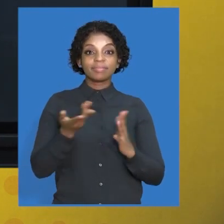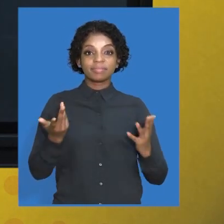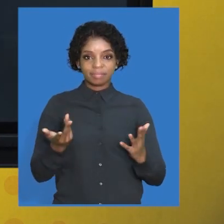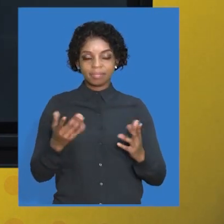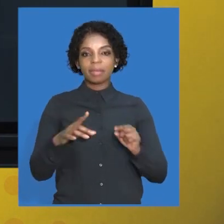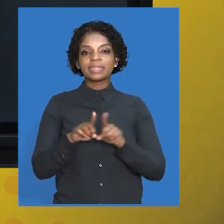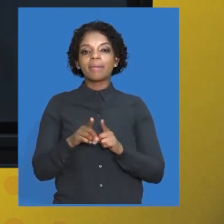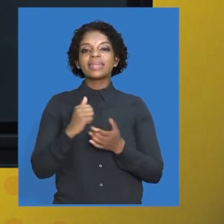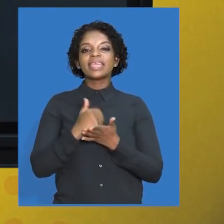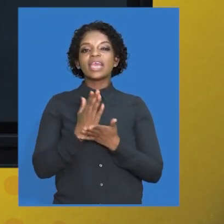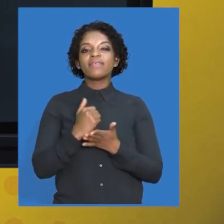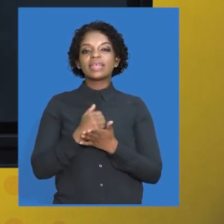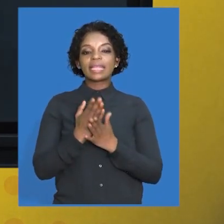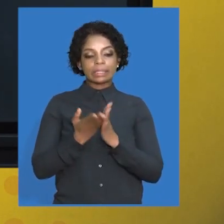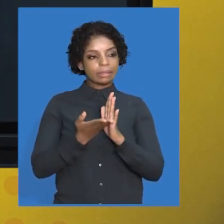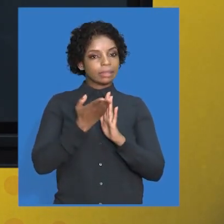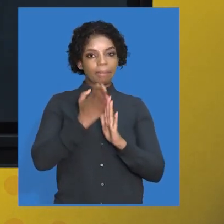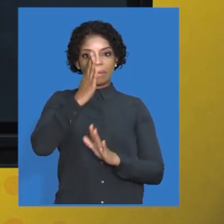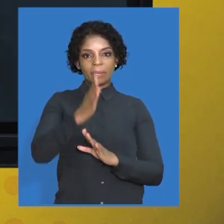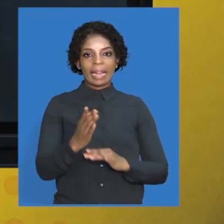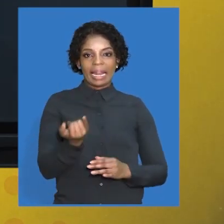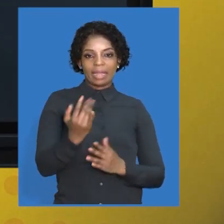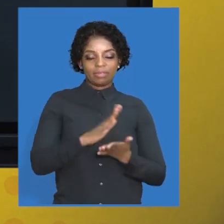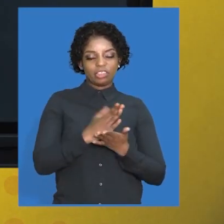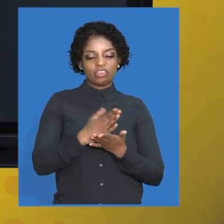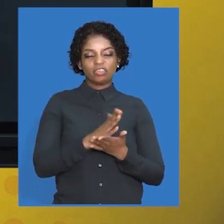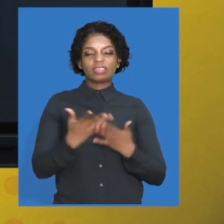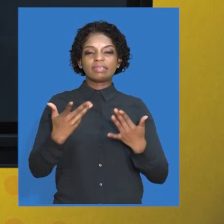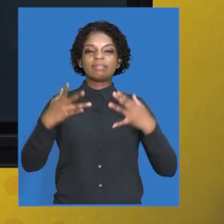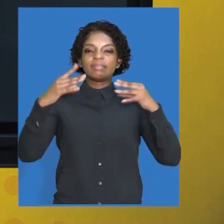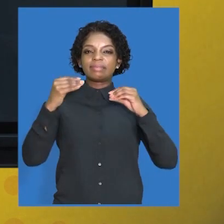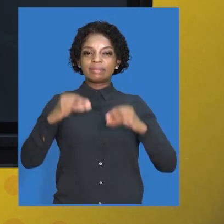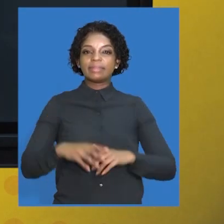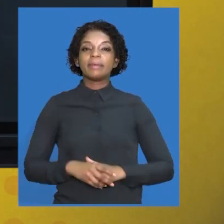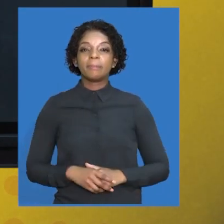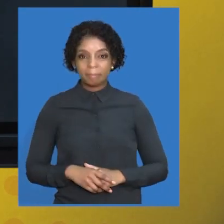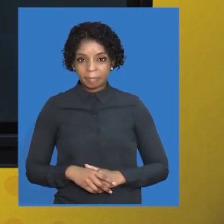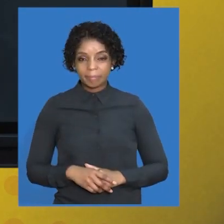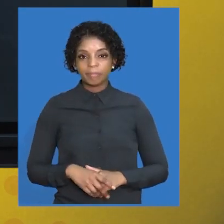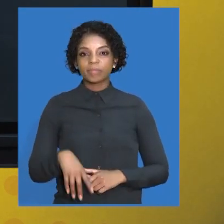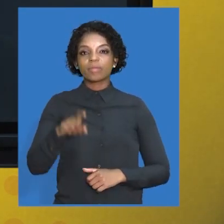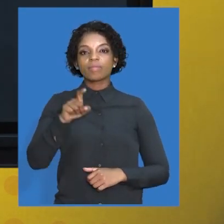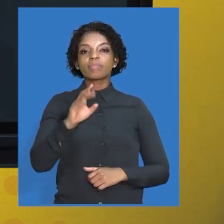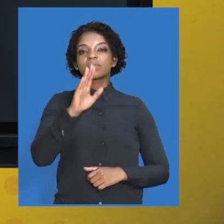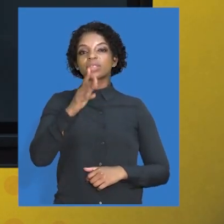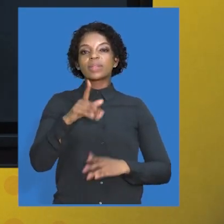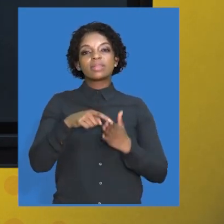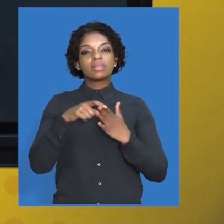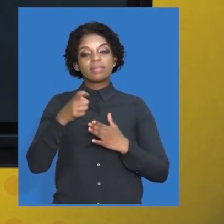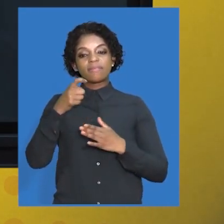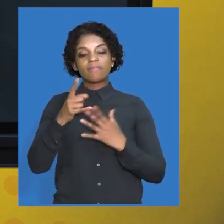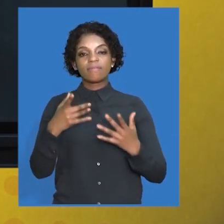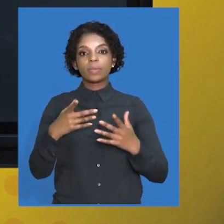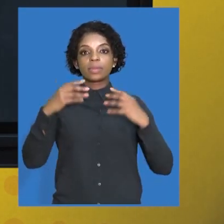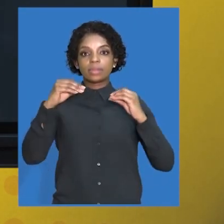dividend income, people are going to want to buy the shares of your business. If they buy the shares, if there's a big demand for the shares of your business, we're going to see